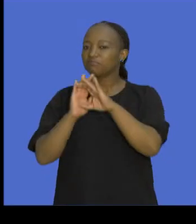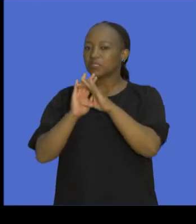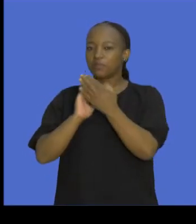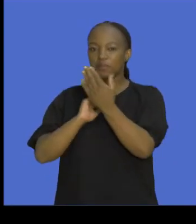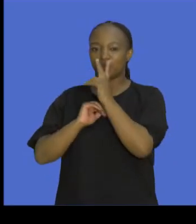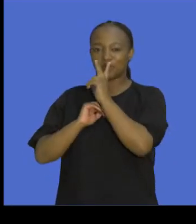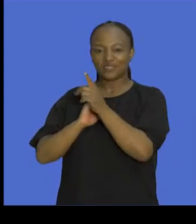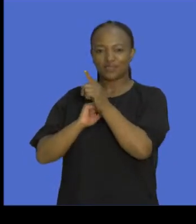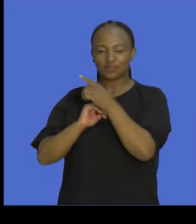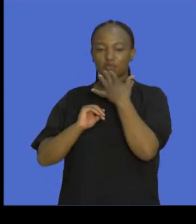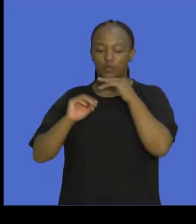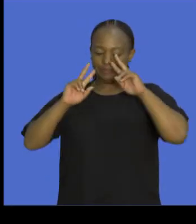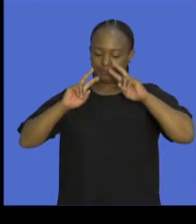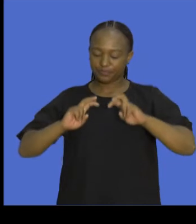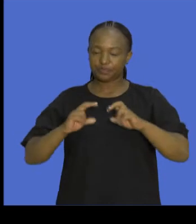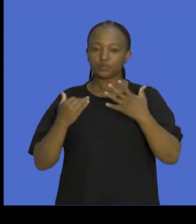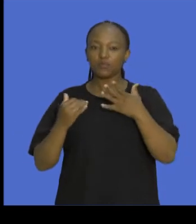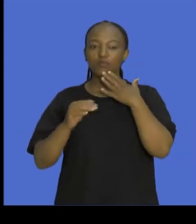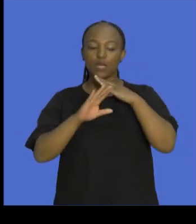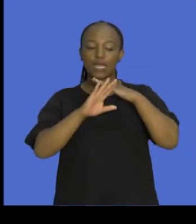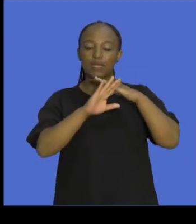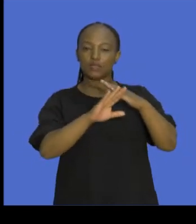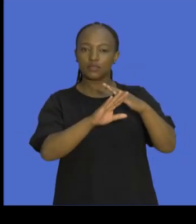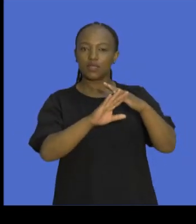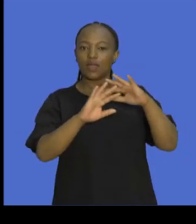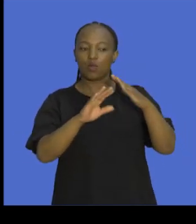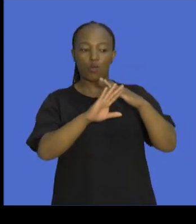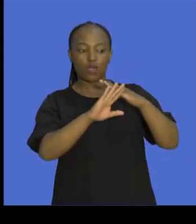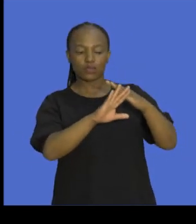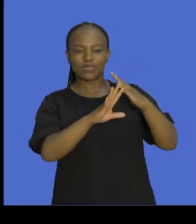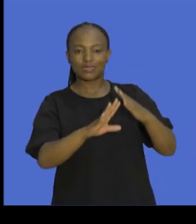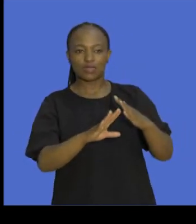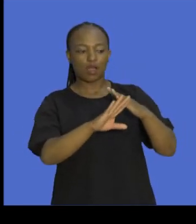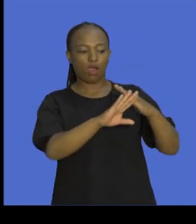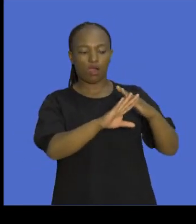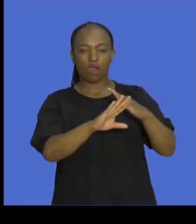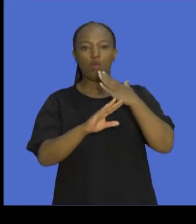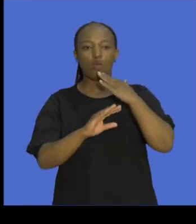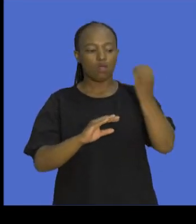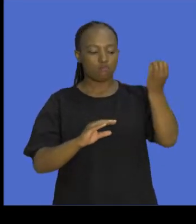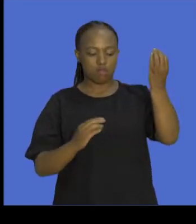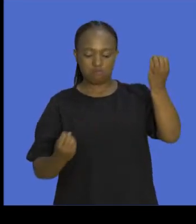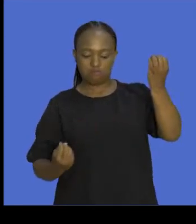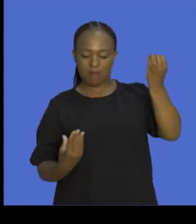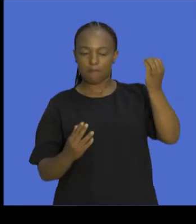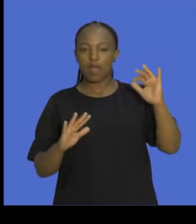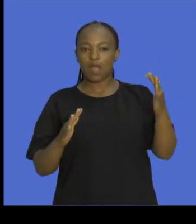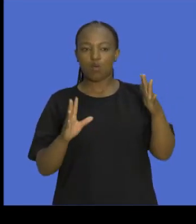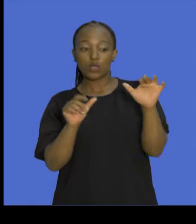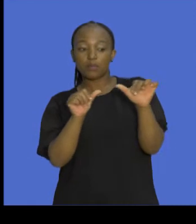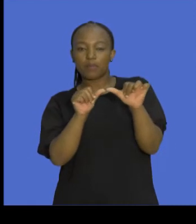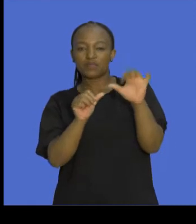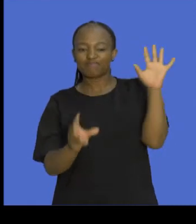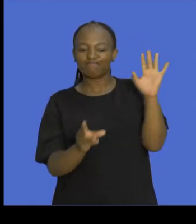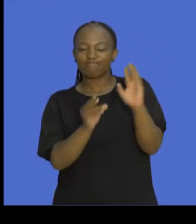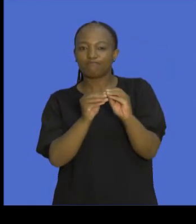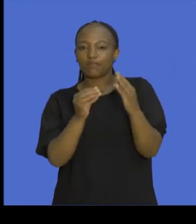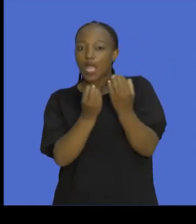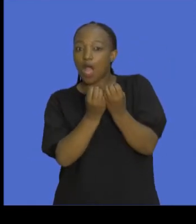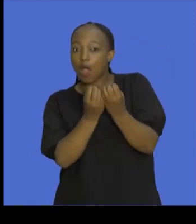we investigate the resistance in a circuit where the resistors are connected in parallel, and we want to measure the total resistance